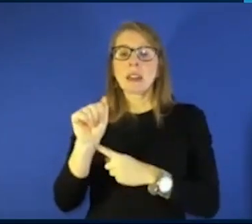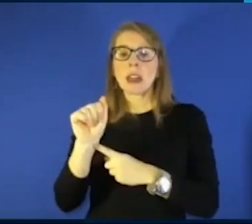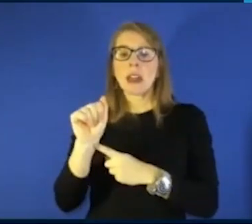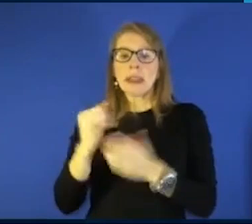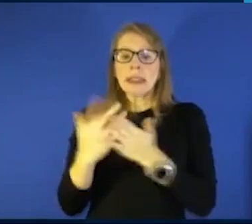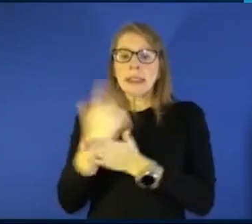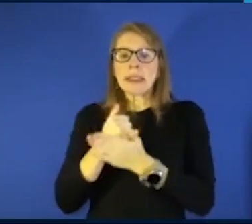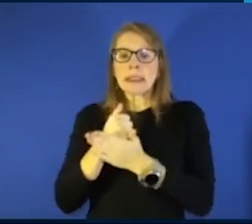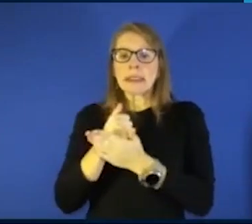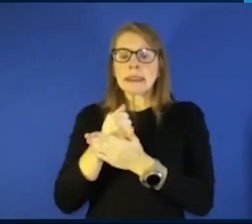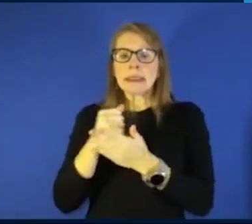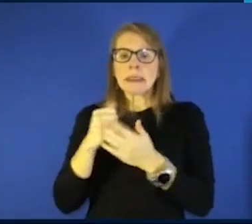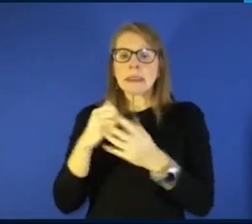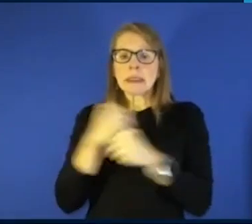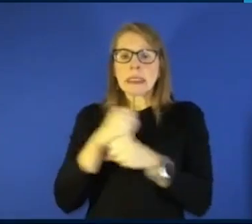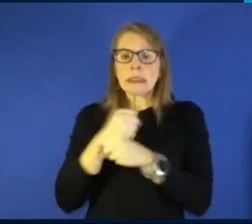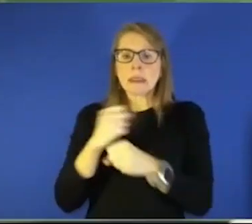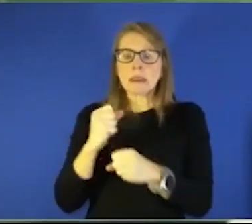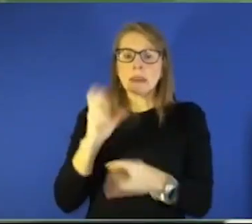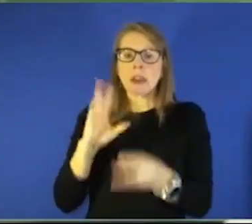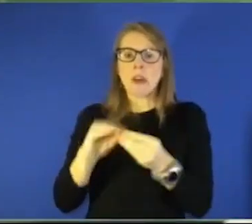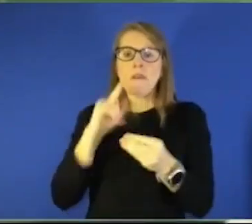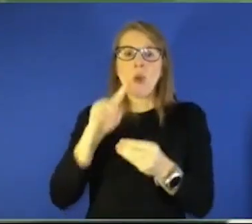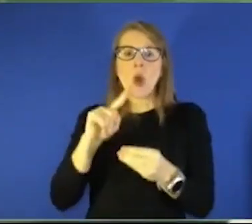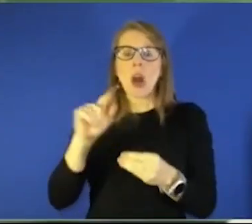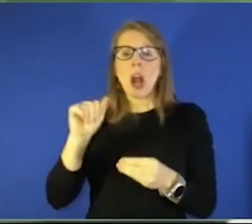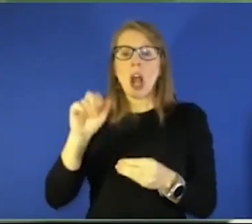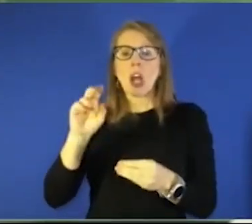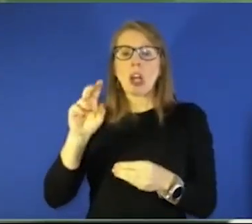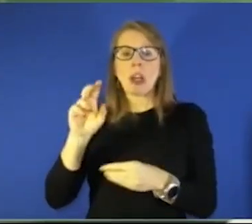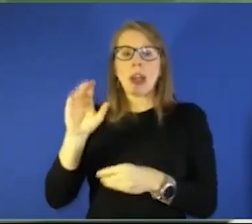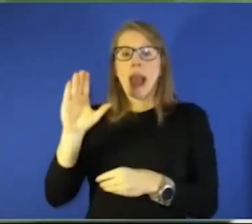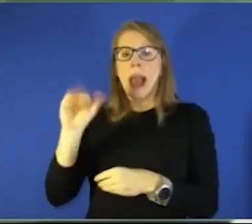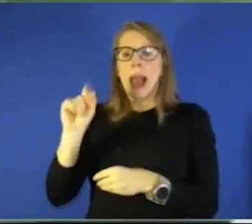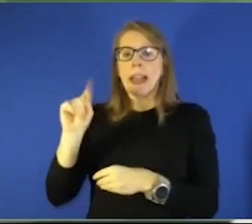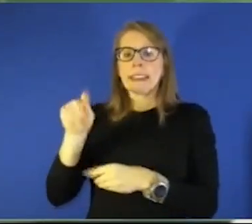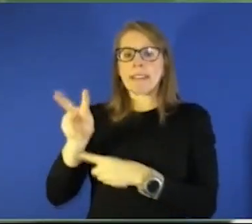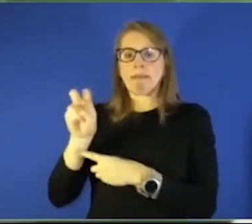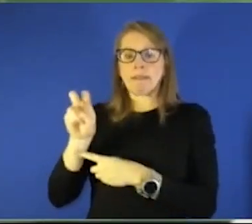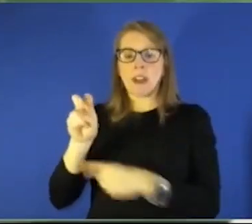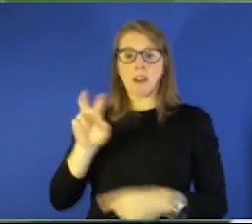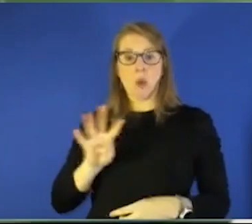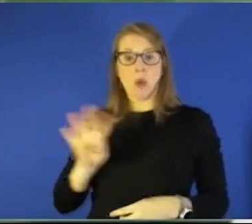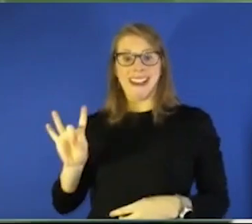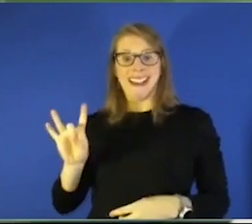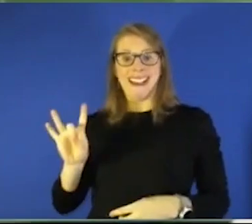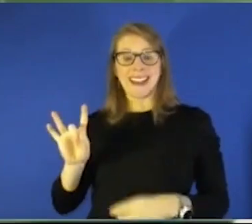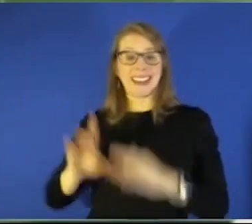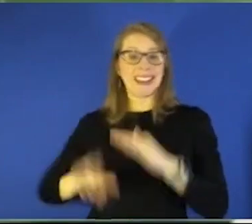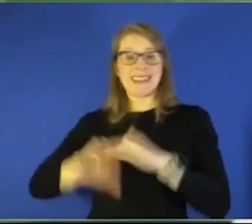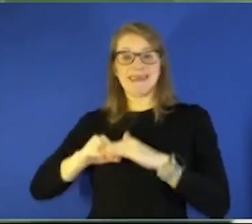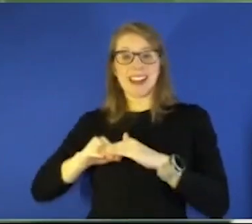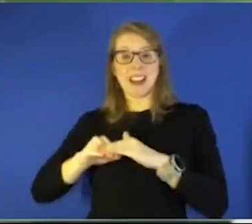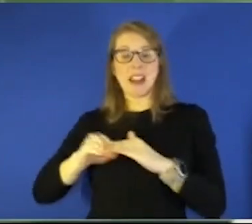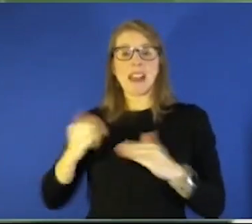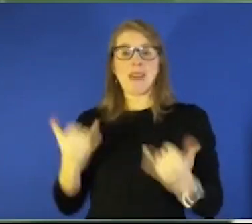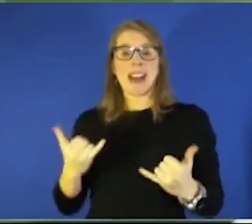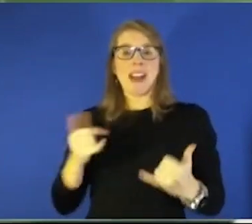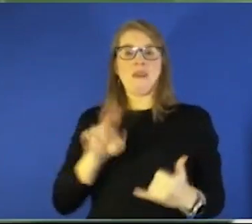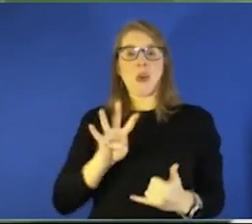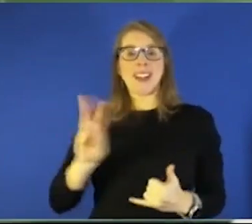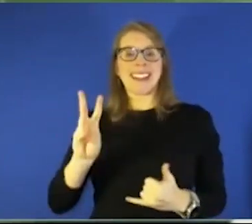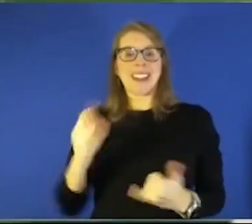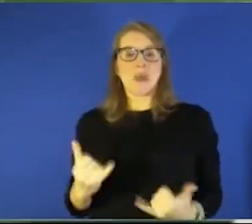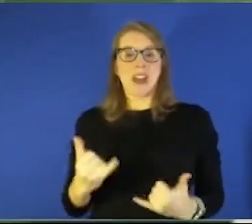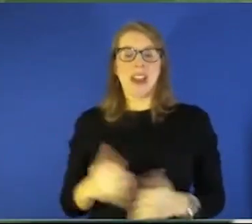the beginning of the pandemic for acutes? We are very close to it. 48 was our highest, and we are at 46 today, and